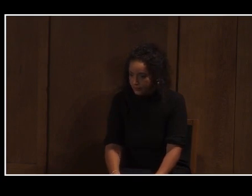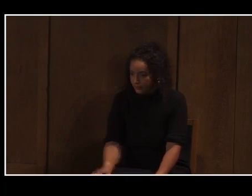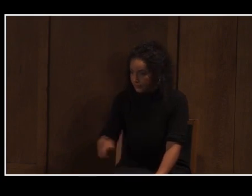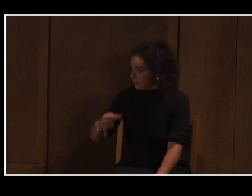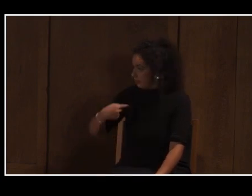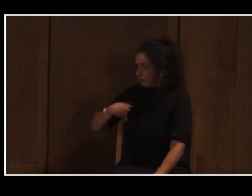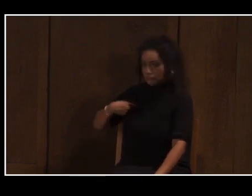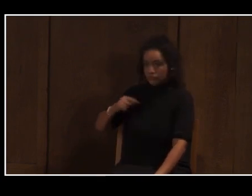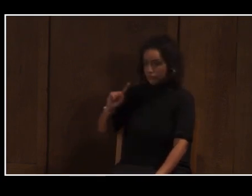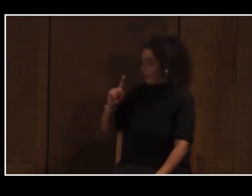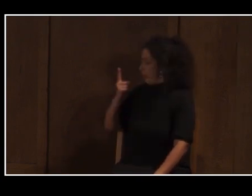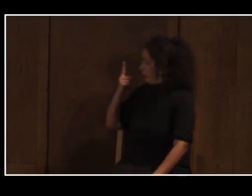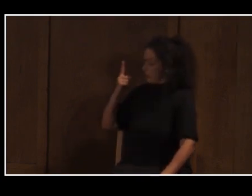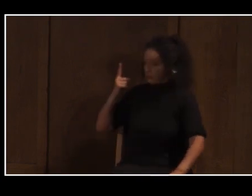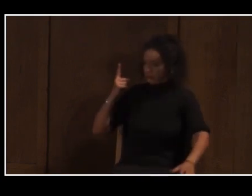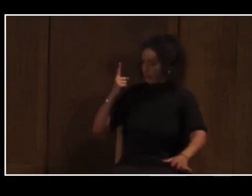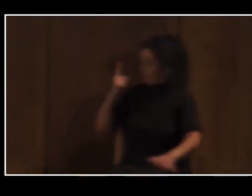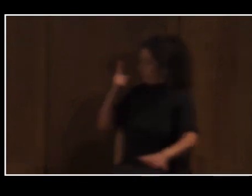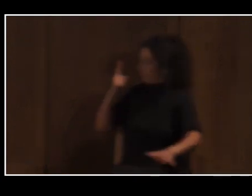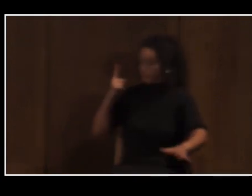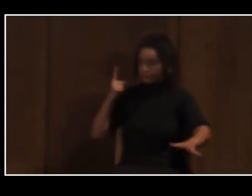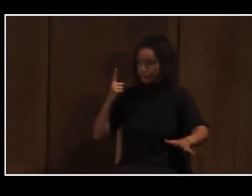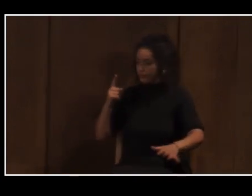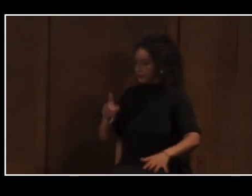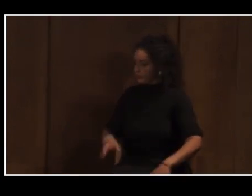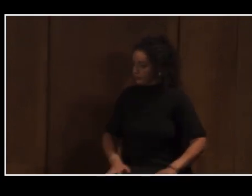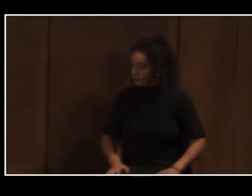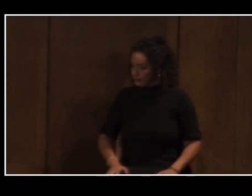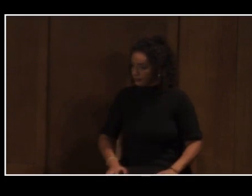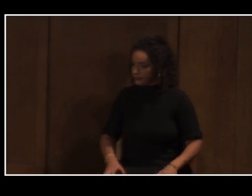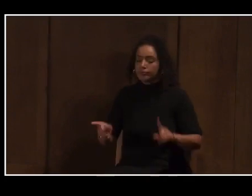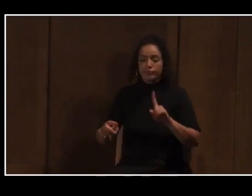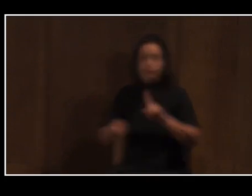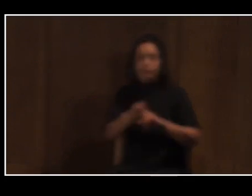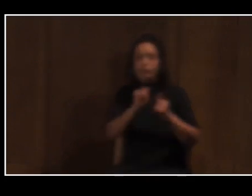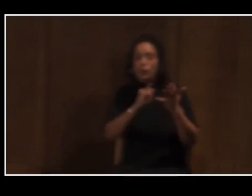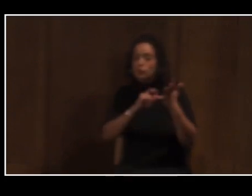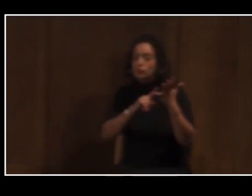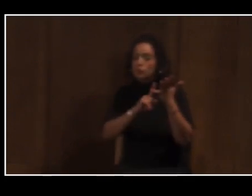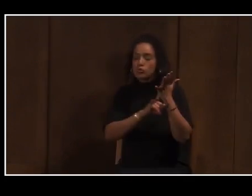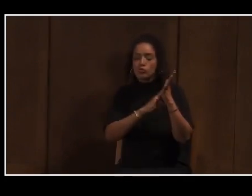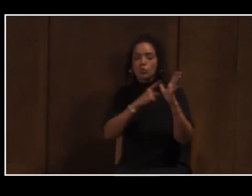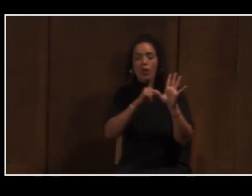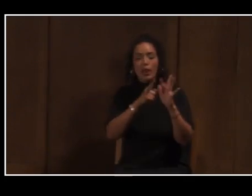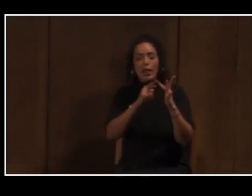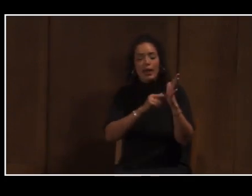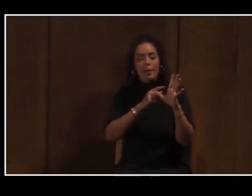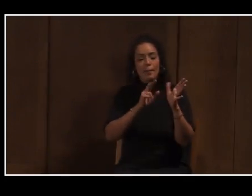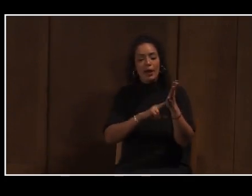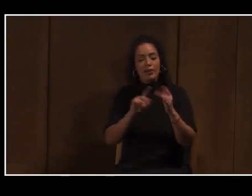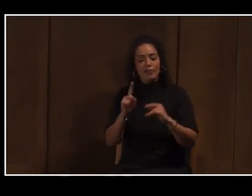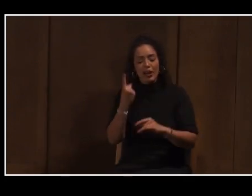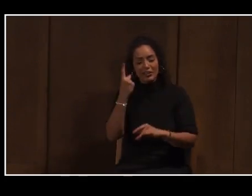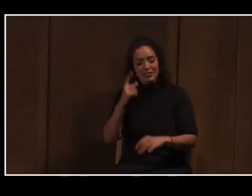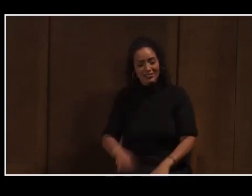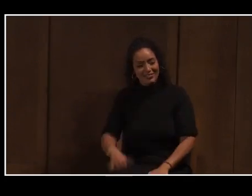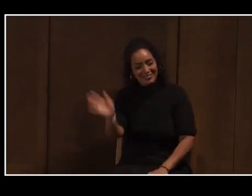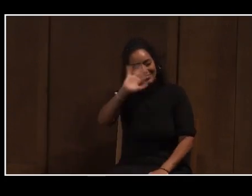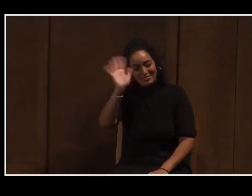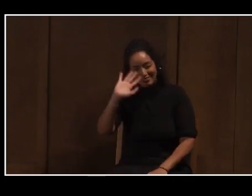yes, and that also we might have some online questions as well.